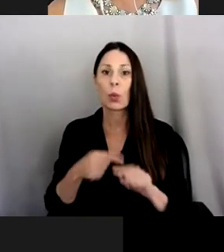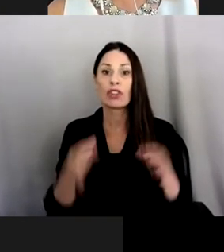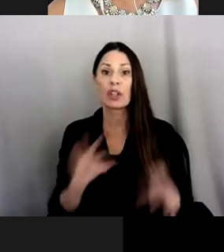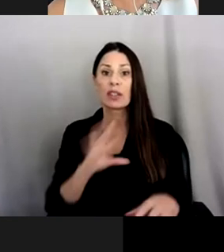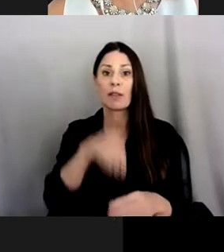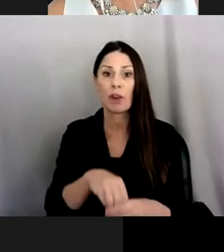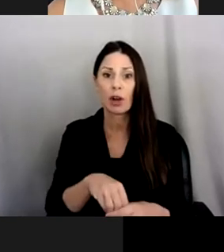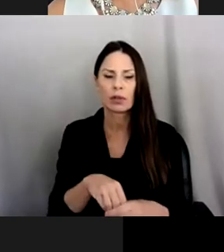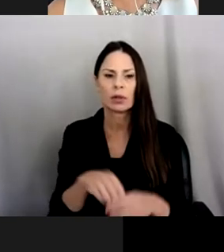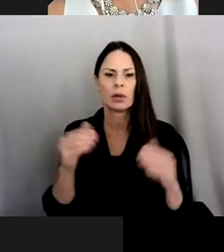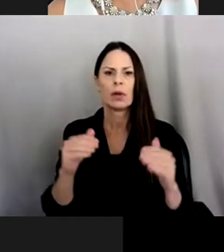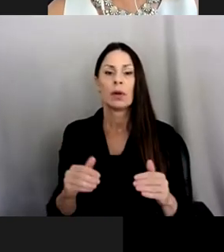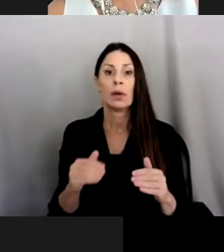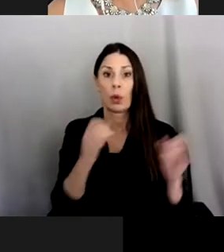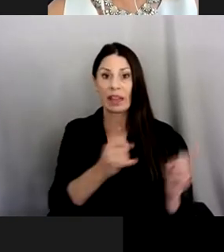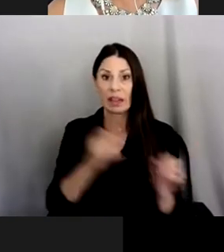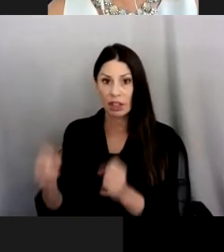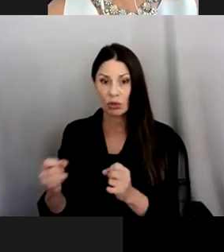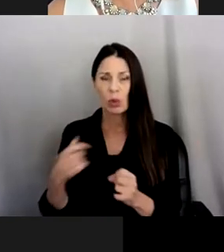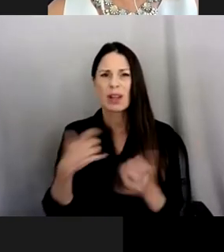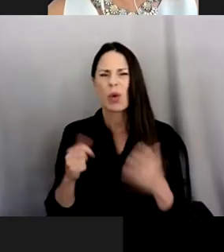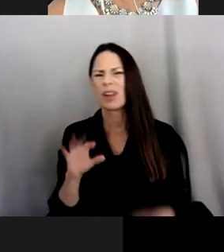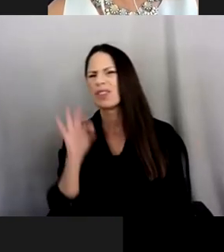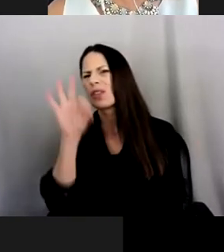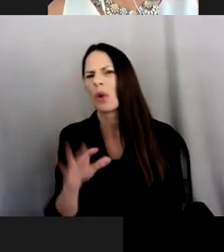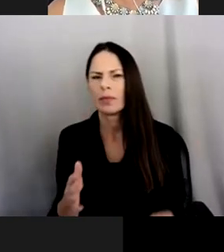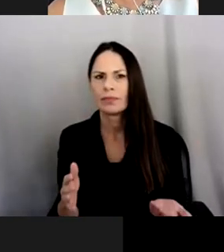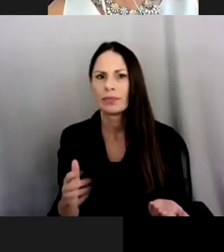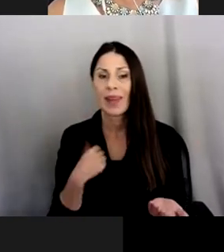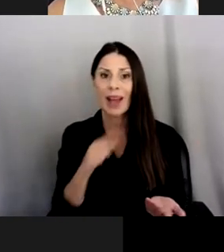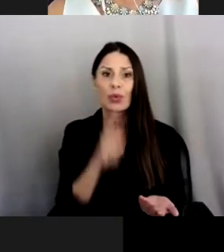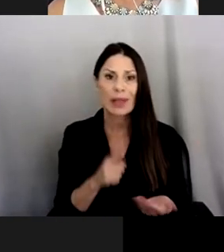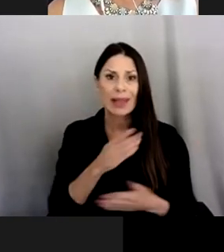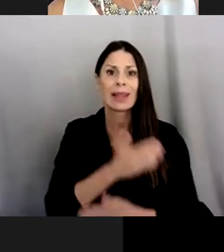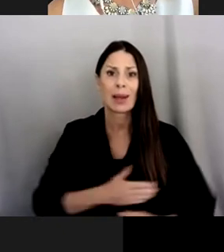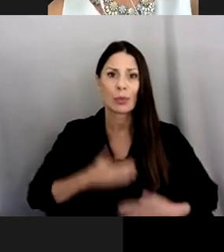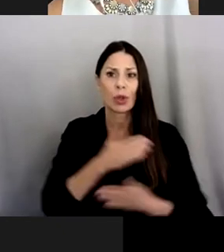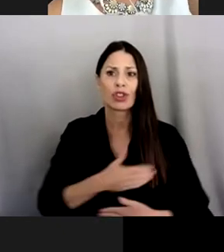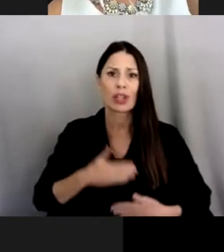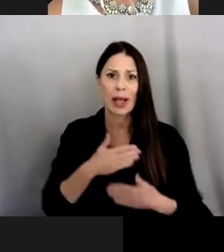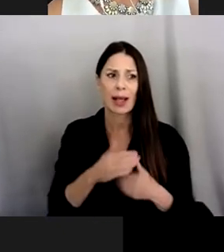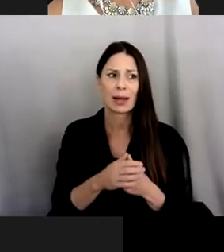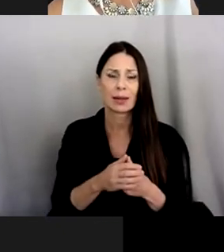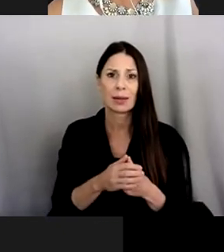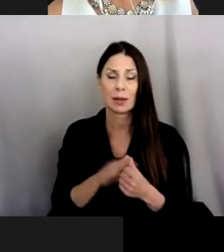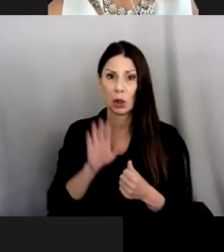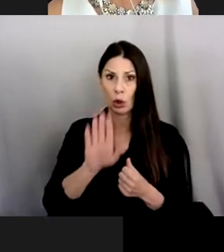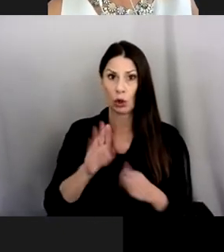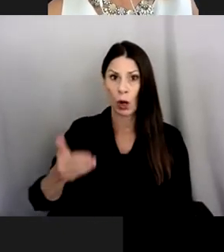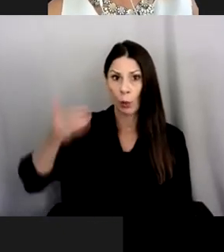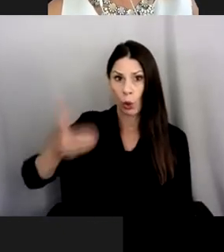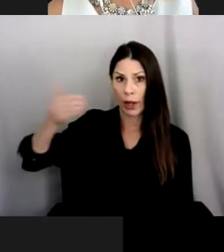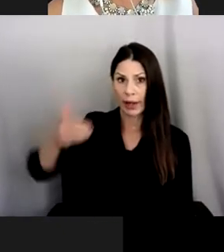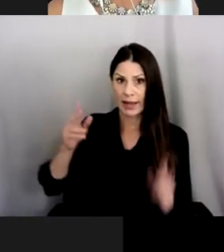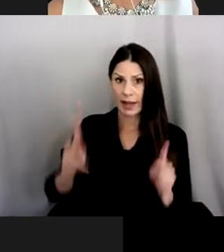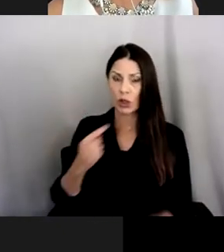individuals. I would also just throw out, I really appreciate your predecessor said that some of